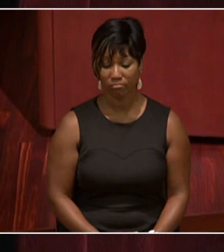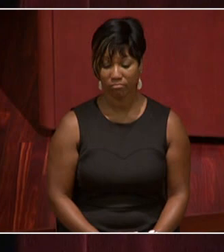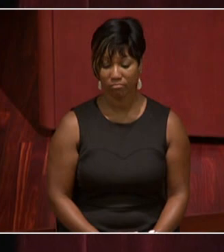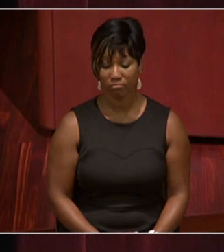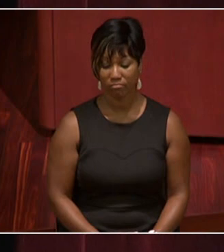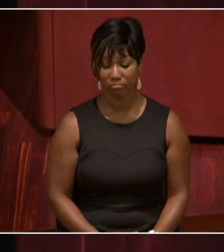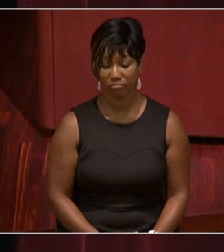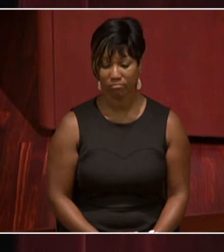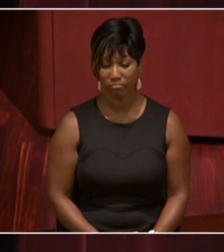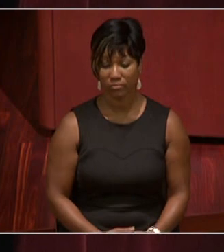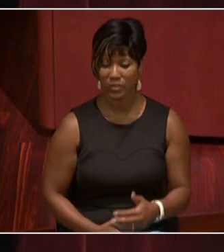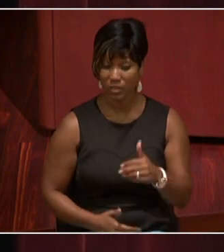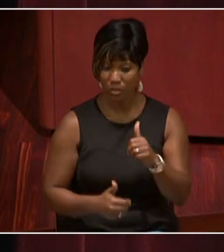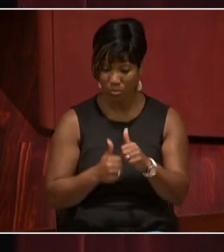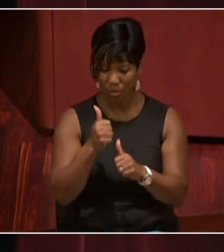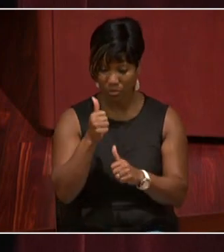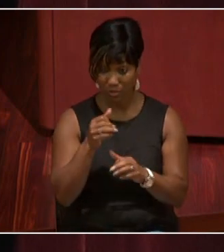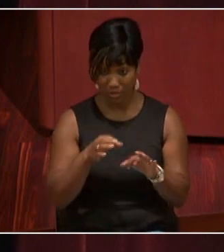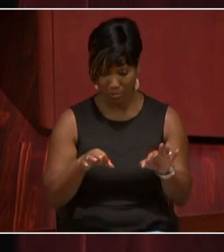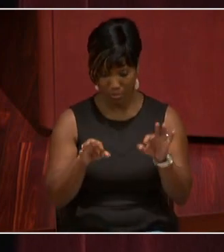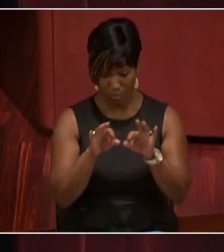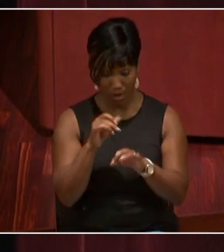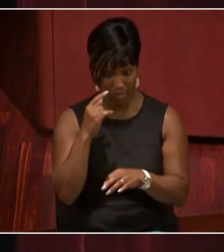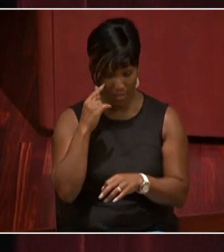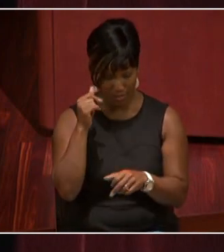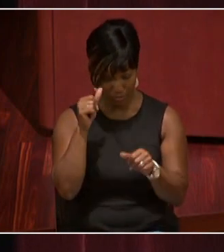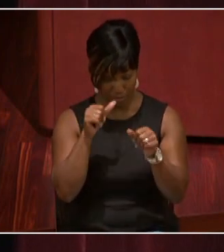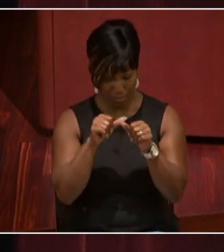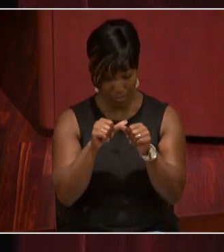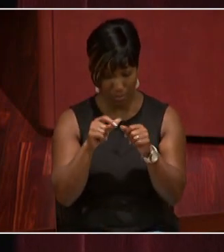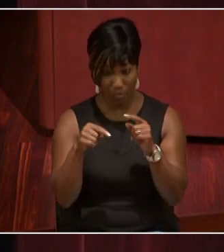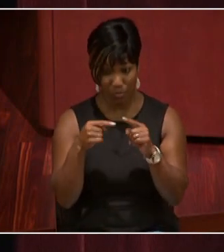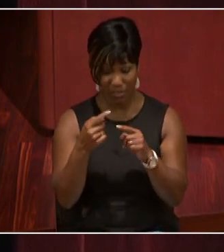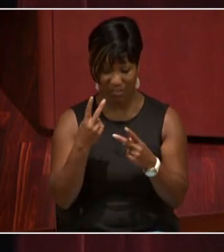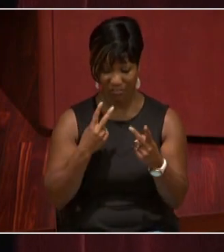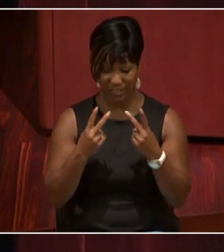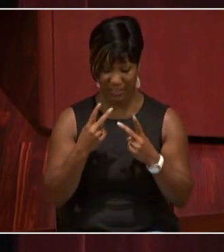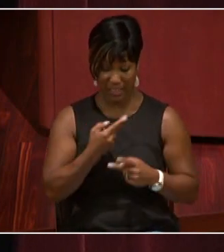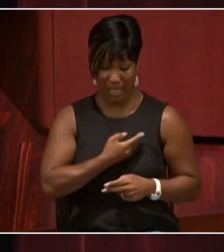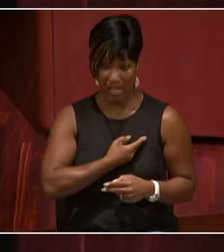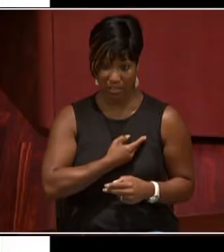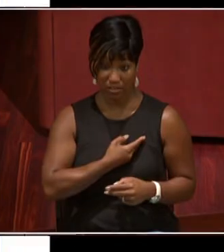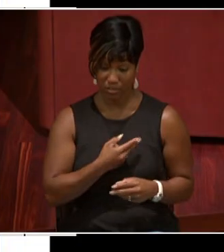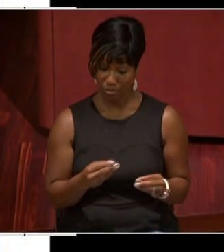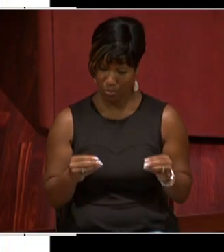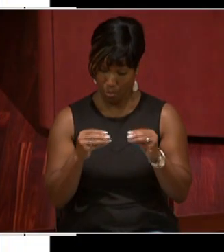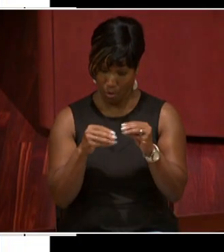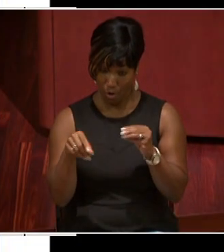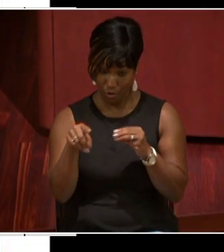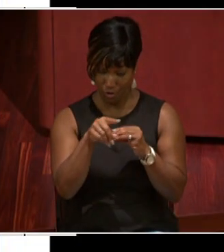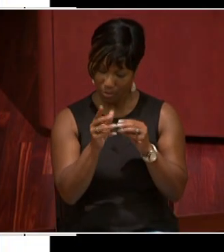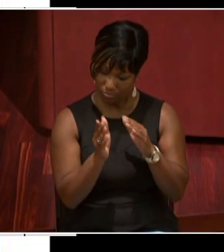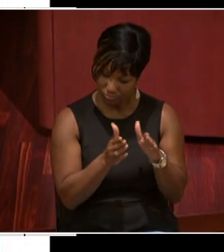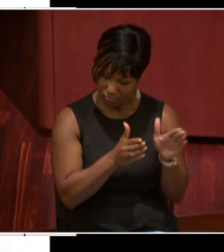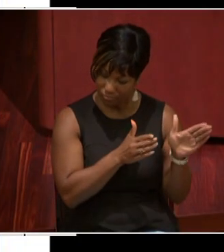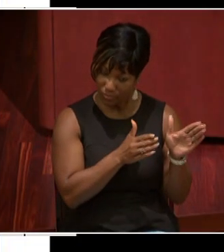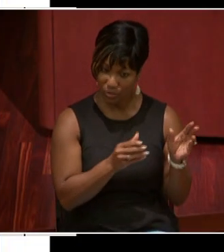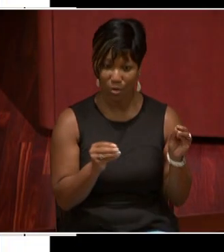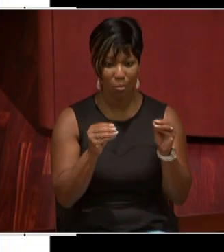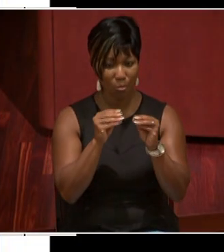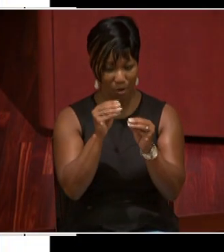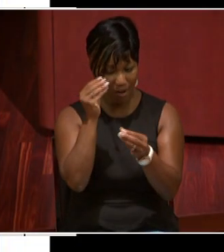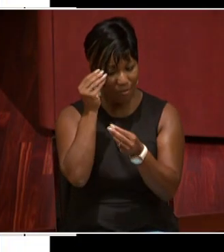Now, the most important thing to keep in mind when you're coming to visit us is that the more preparation you do, the more information